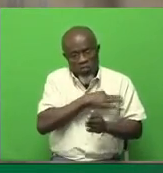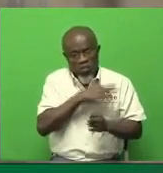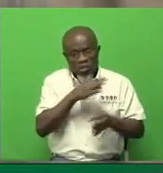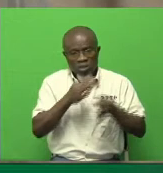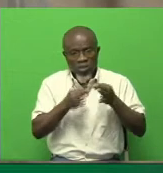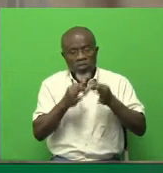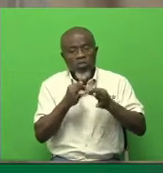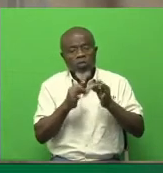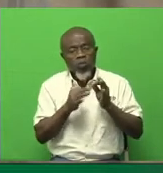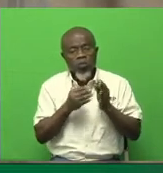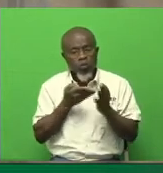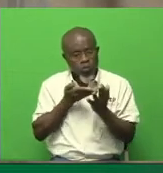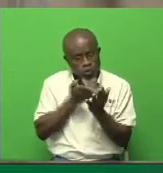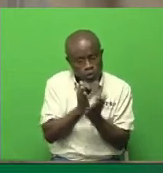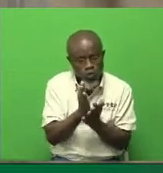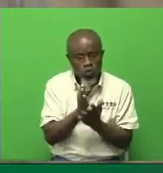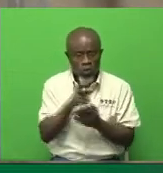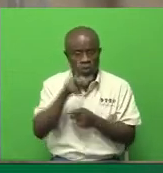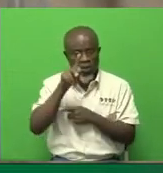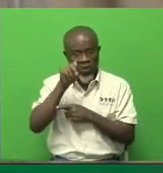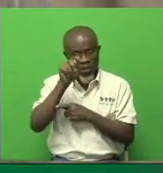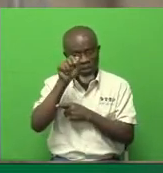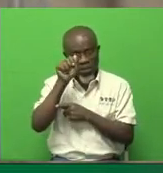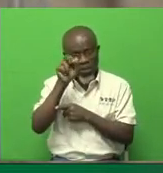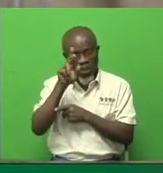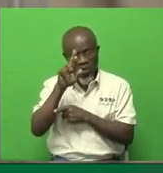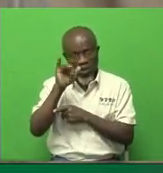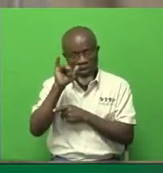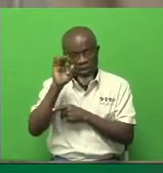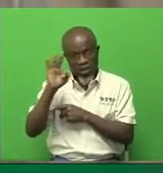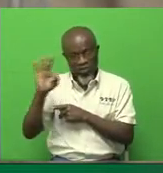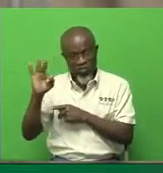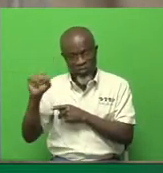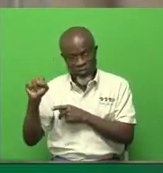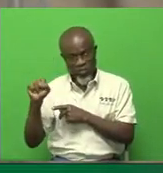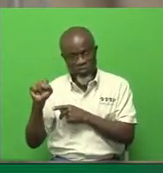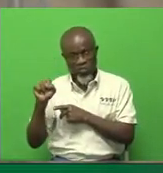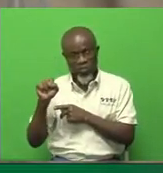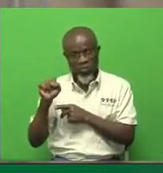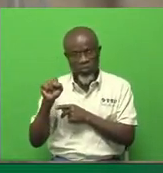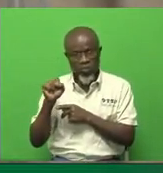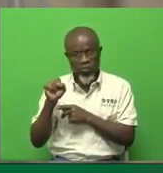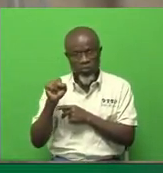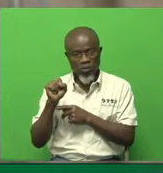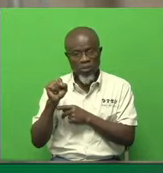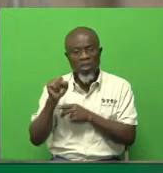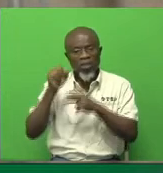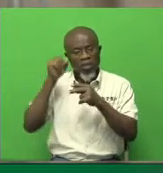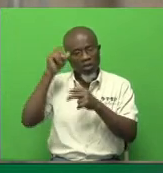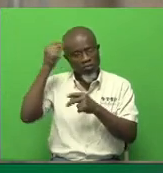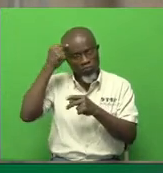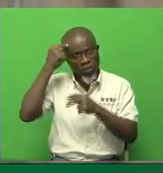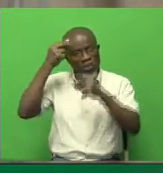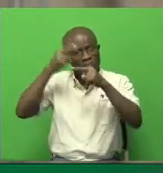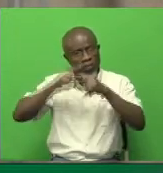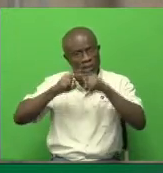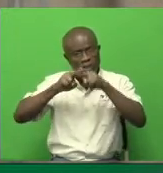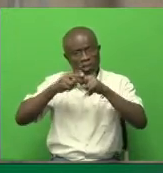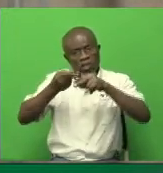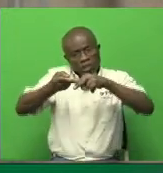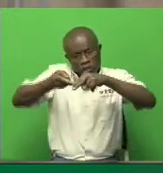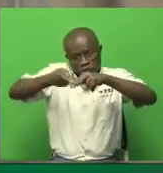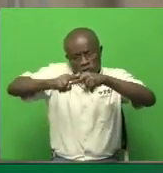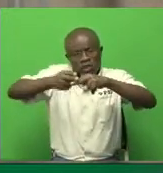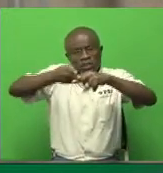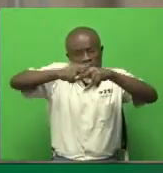there would be no other capital investment because government is dependent on an increase in these water and electricity rates in order to